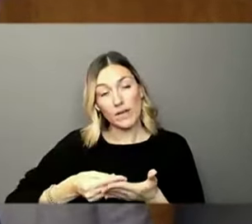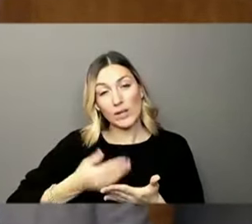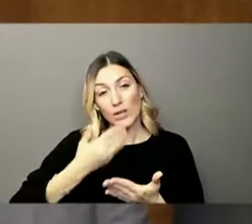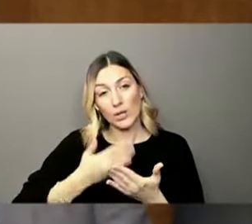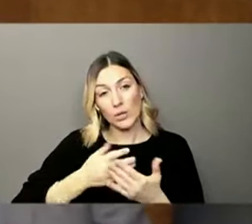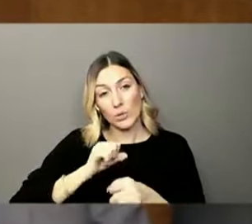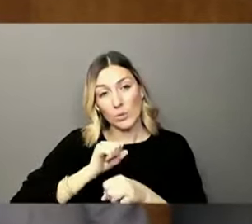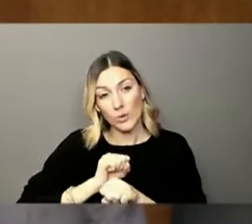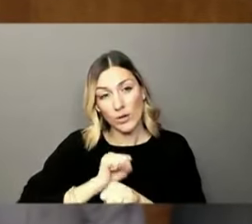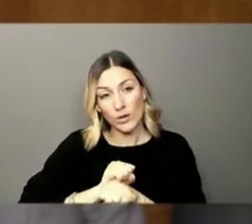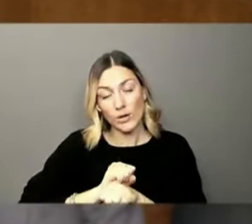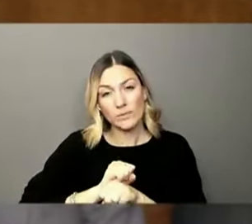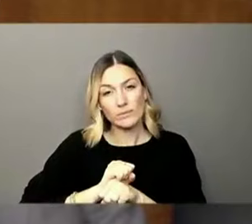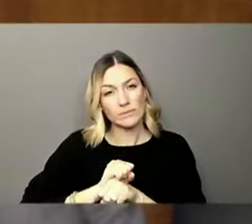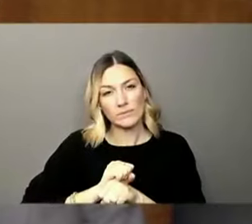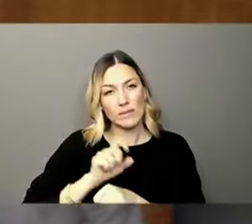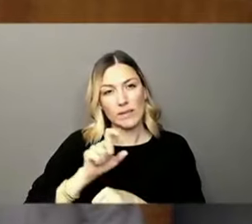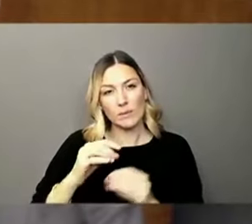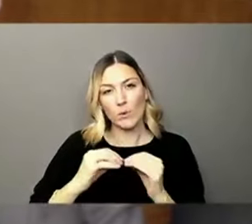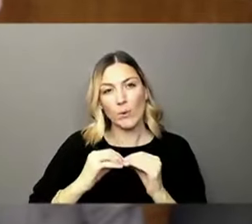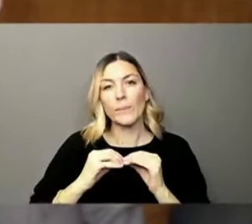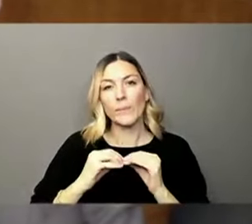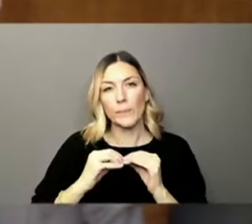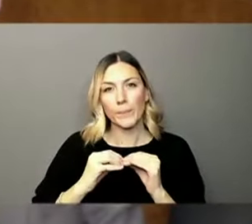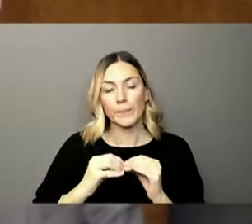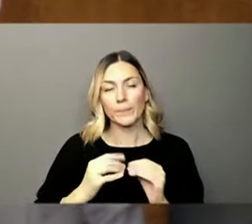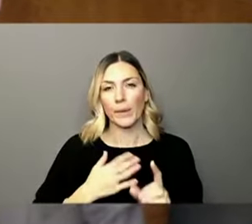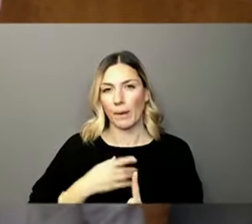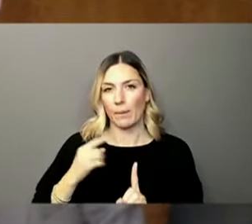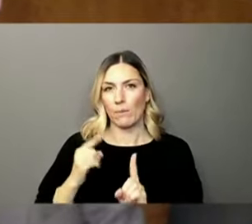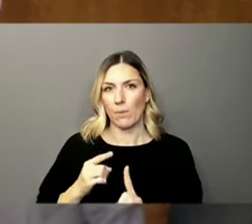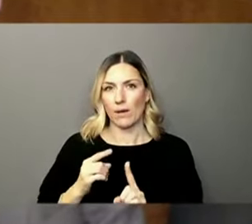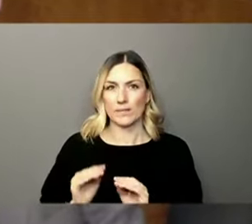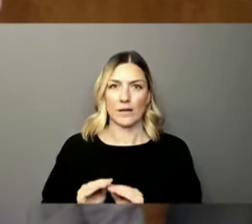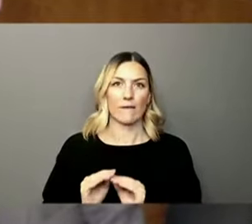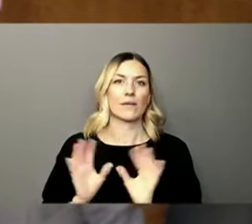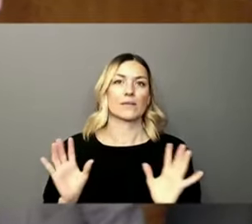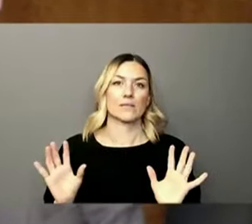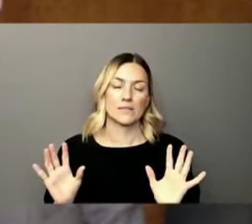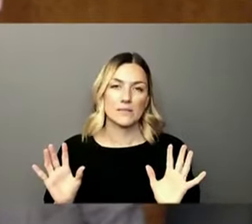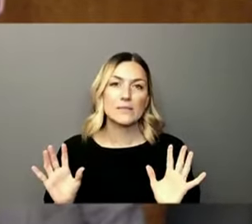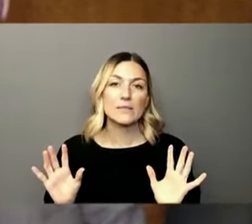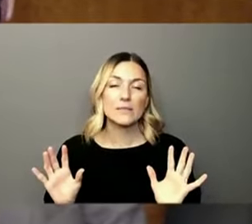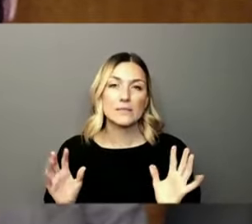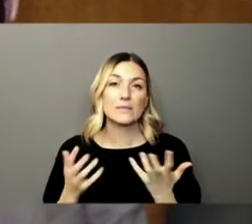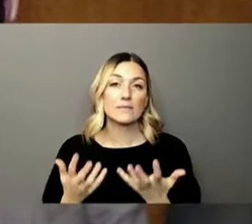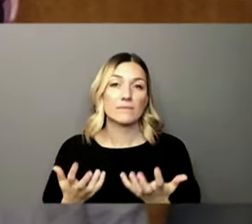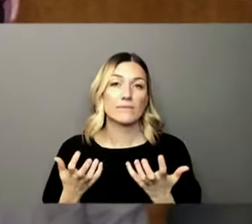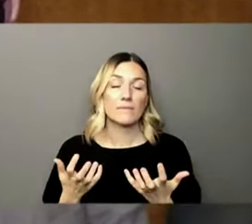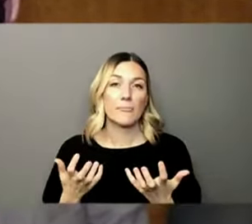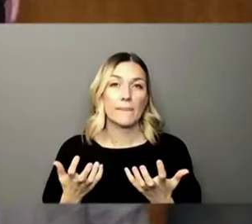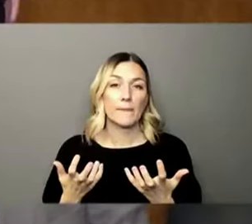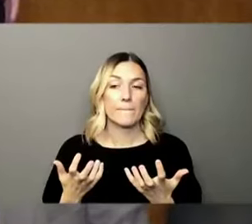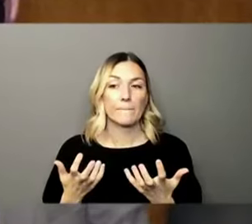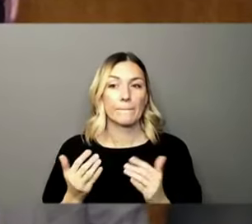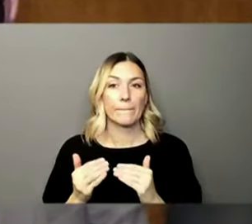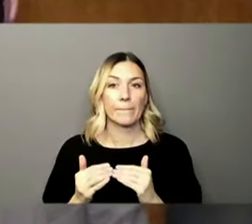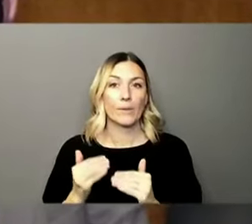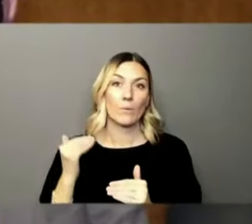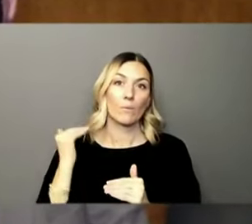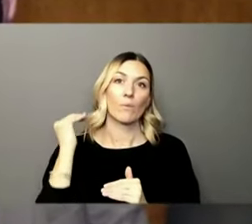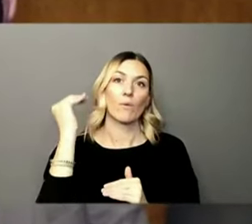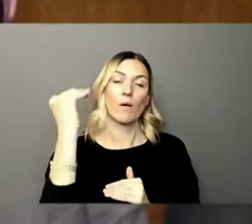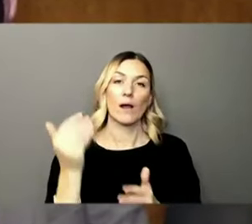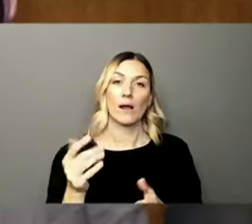done, much more needs to be done. So to my point, that's a given, all right? But what I want to go beyond that, and it's to ask all